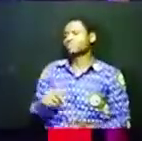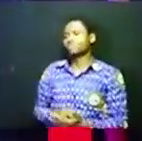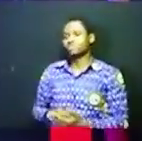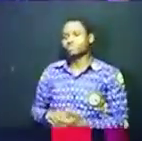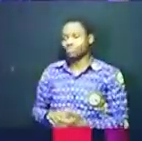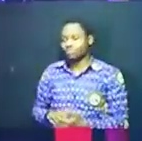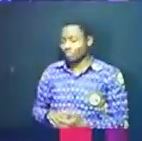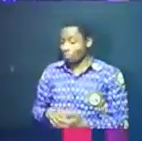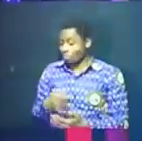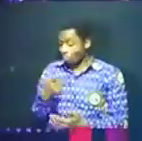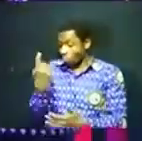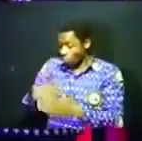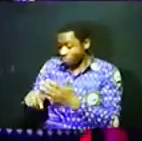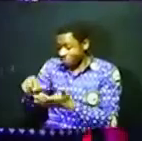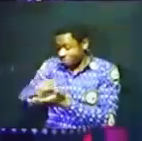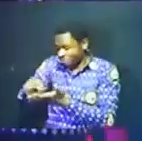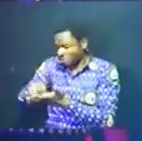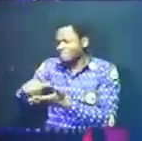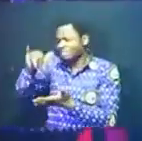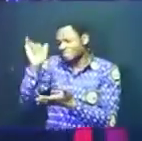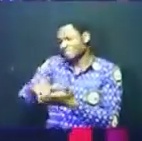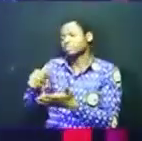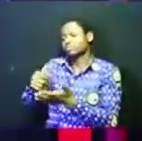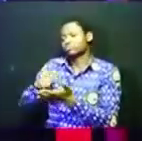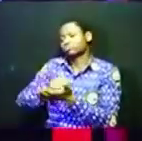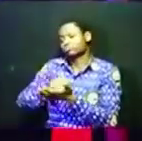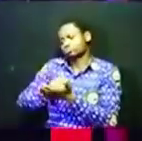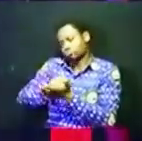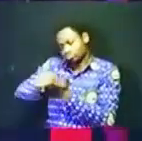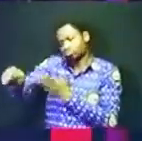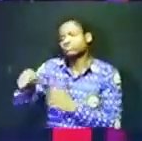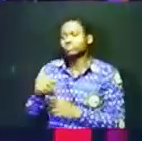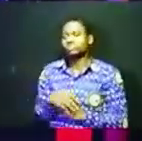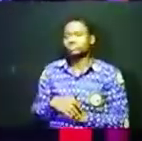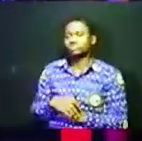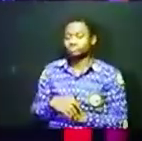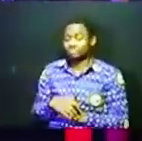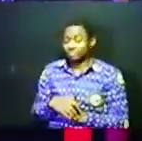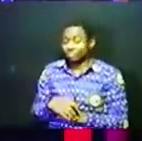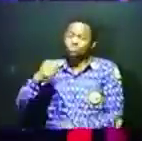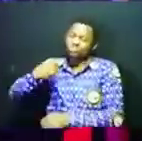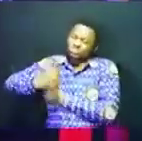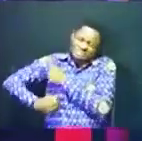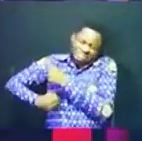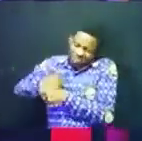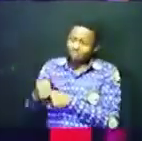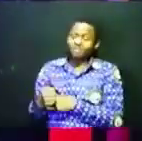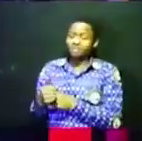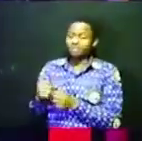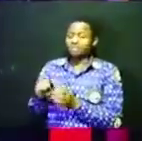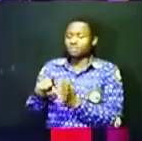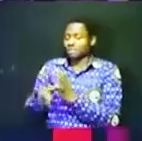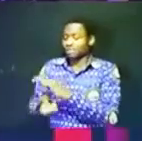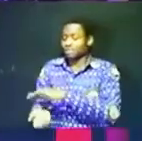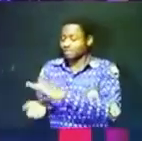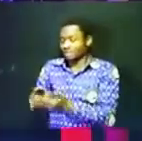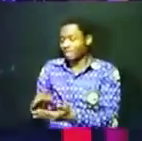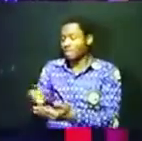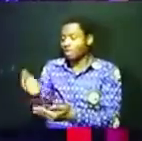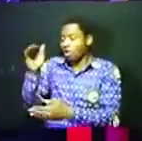is the truth. The Messiah will suffer and rise from the dead on